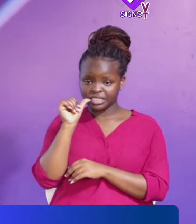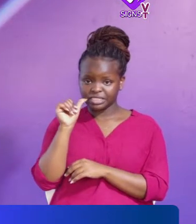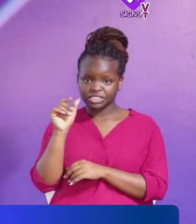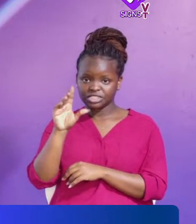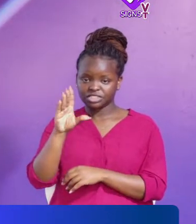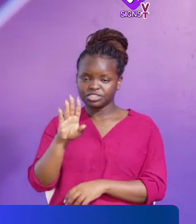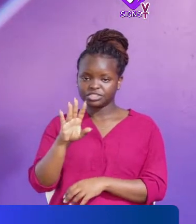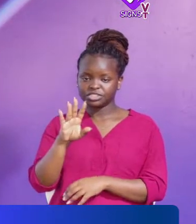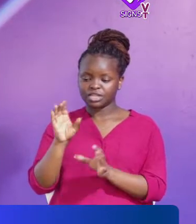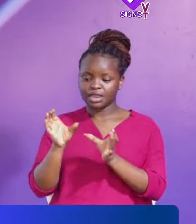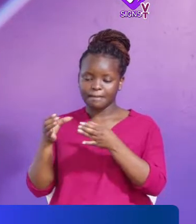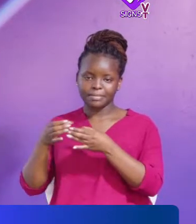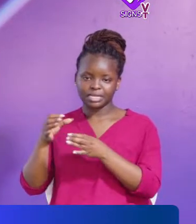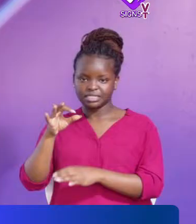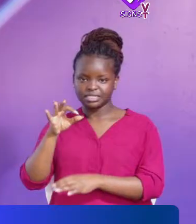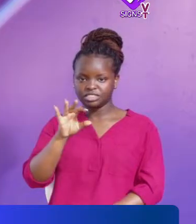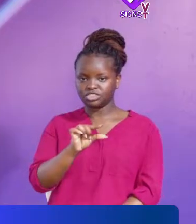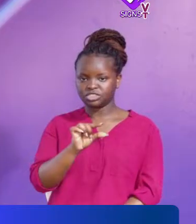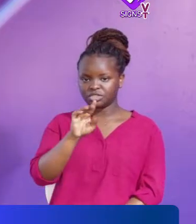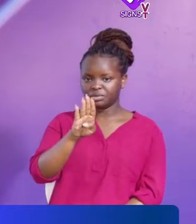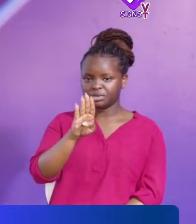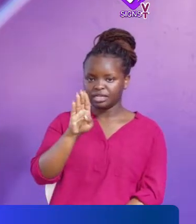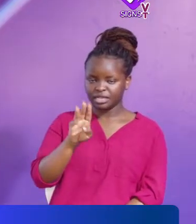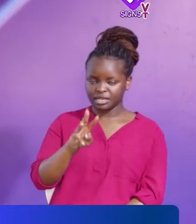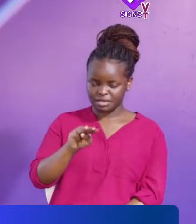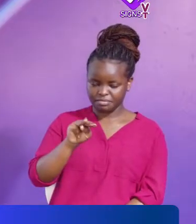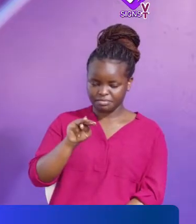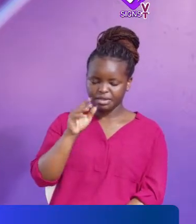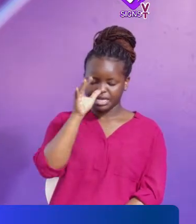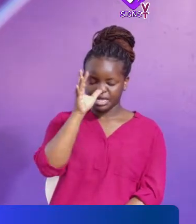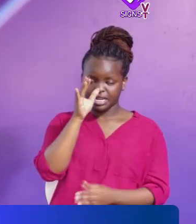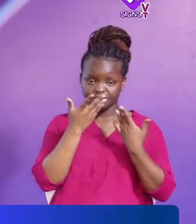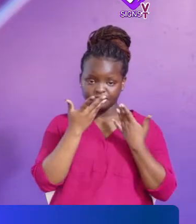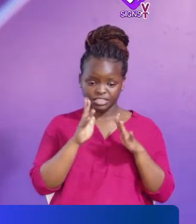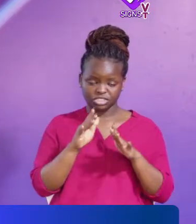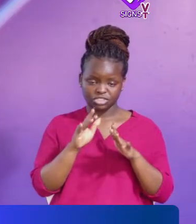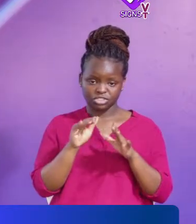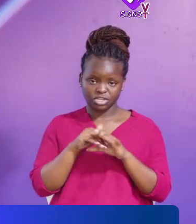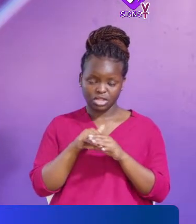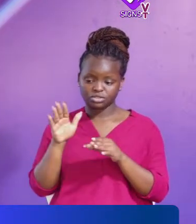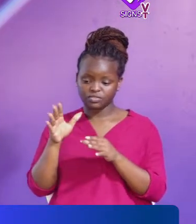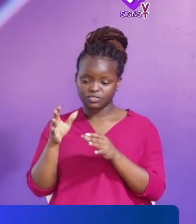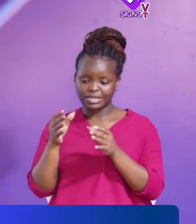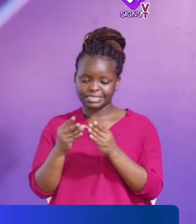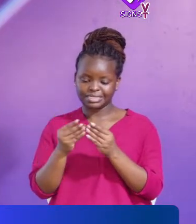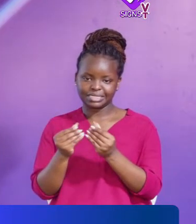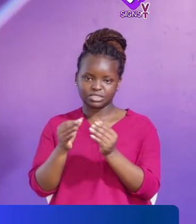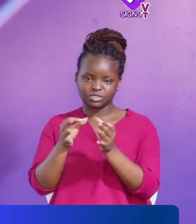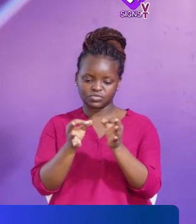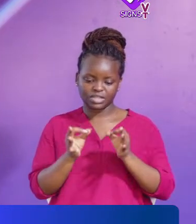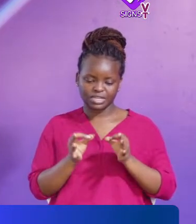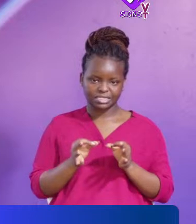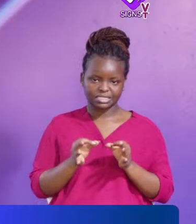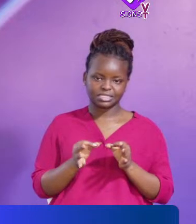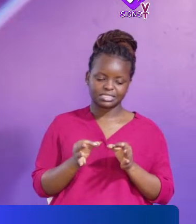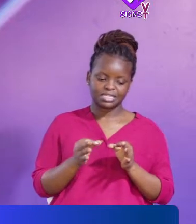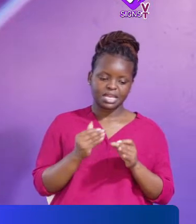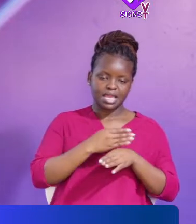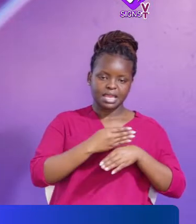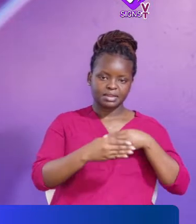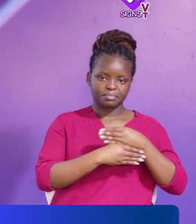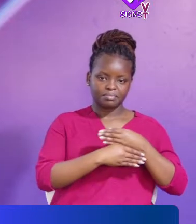has petitioned authorities, saying it was cheated out of a deal to finance and build the Grand Falls